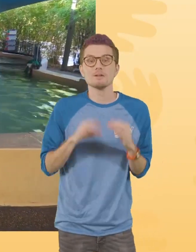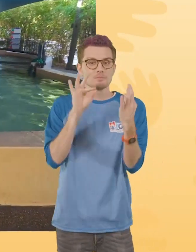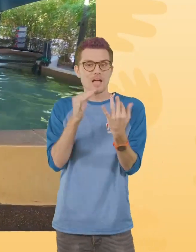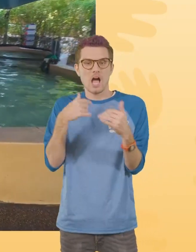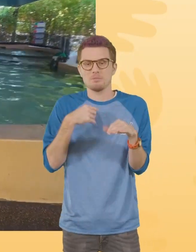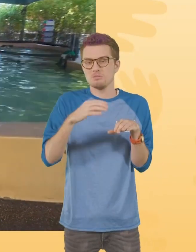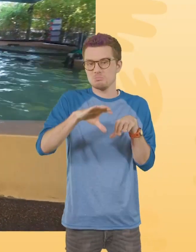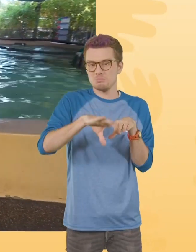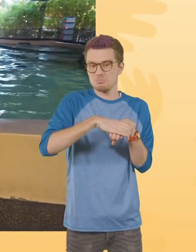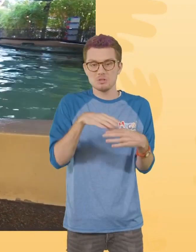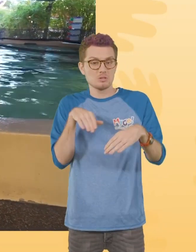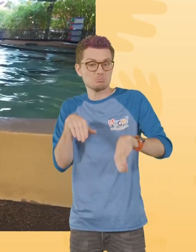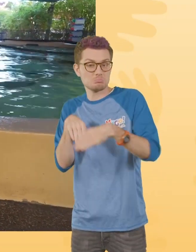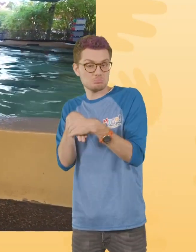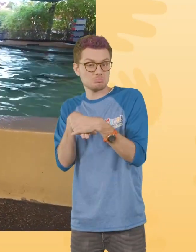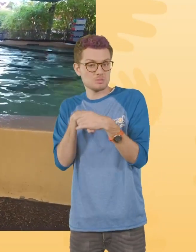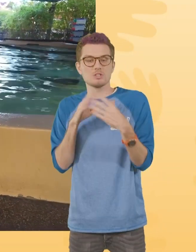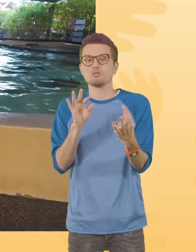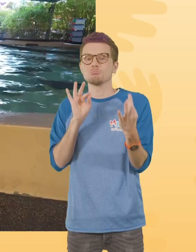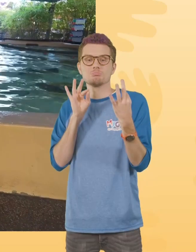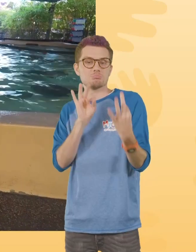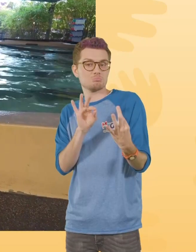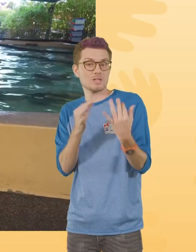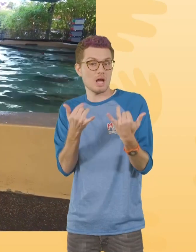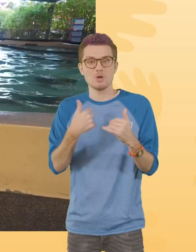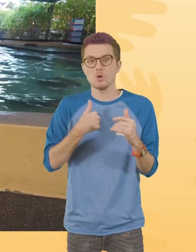let's put them on. All right,